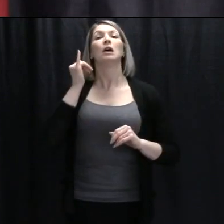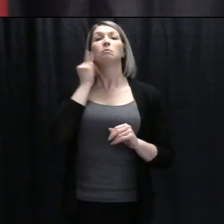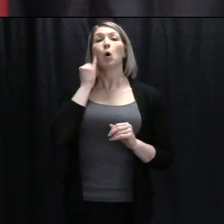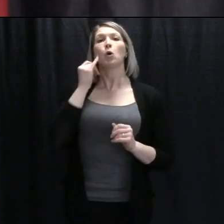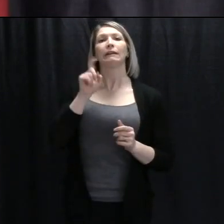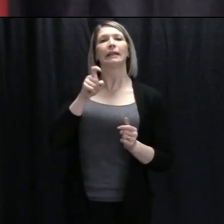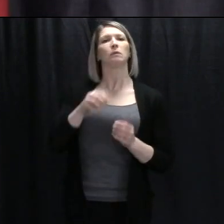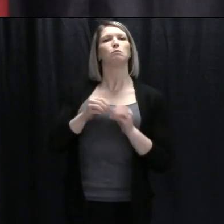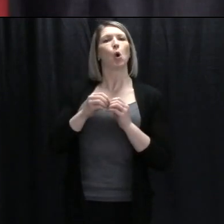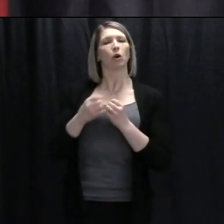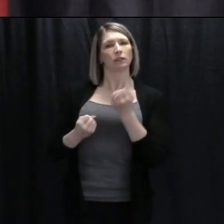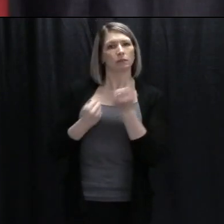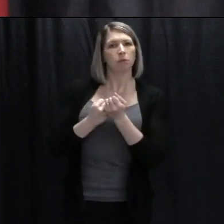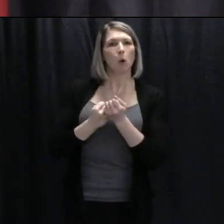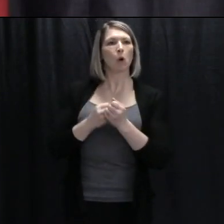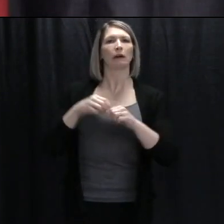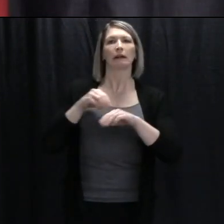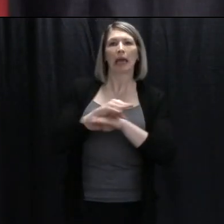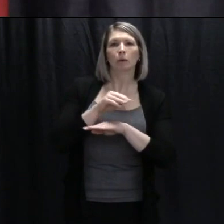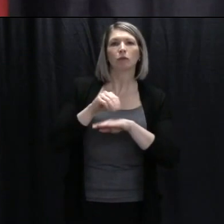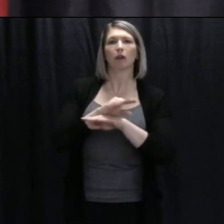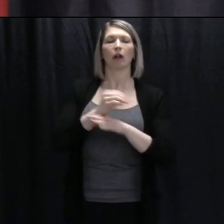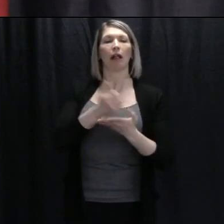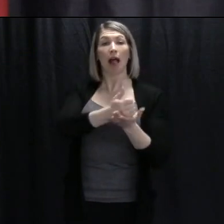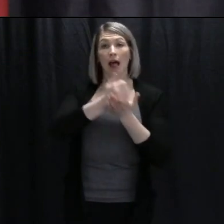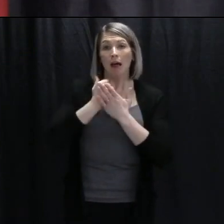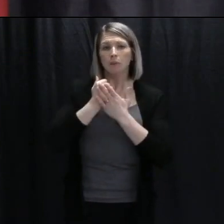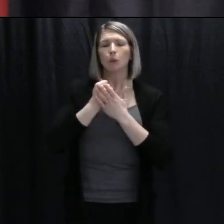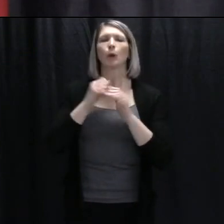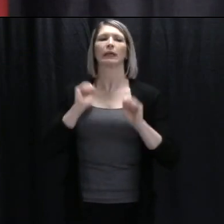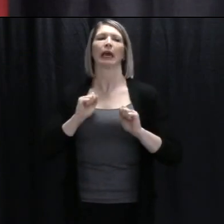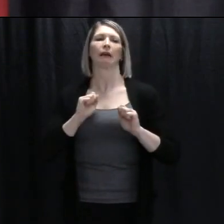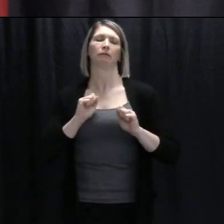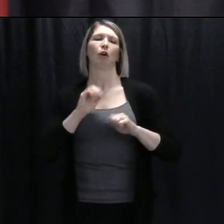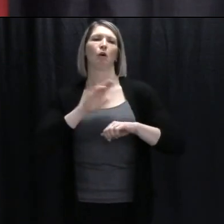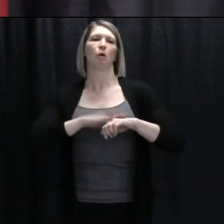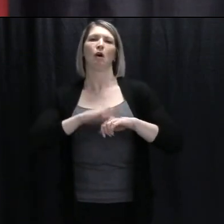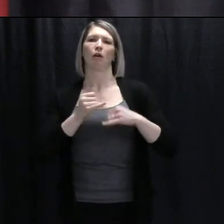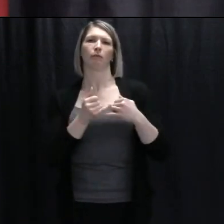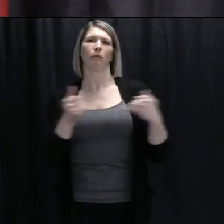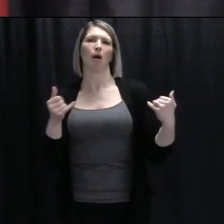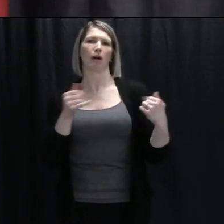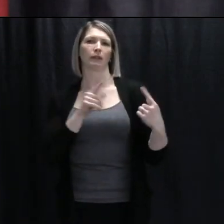service or to join group sessions based on areas of interest.